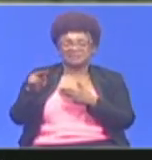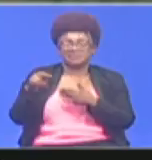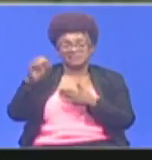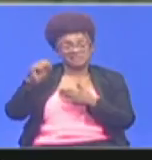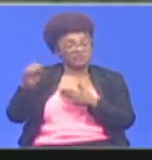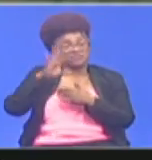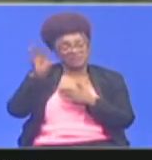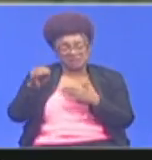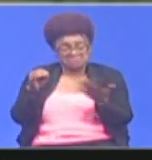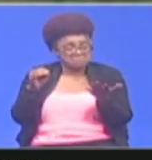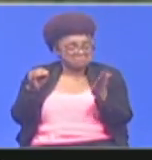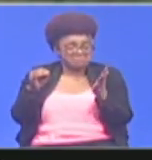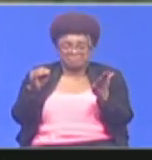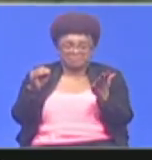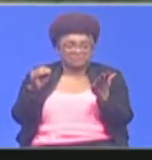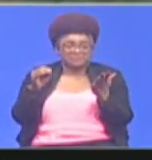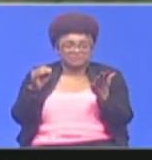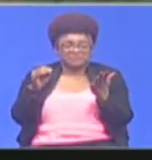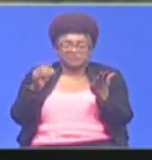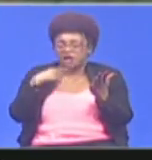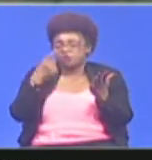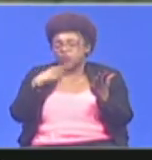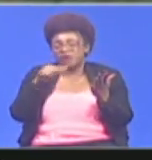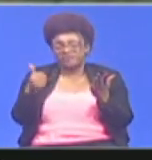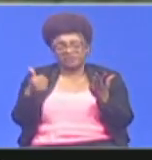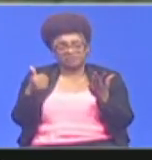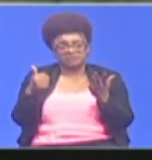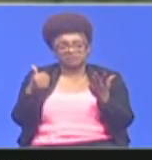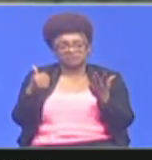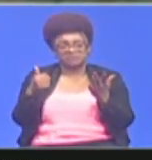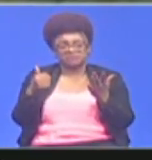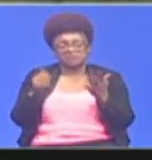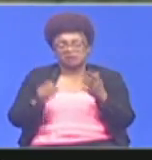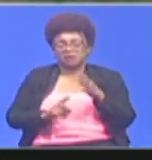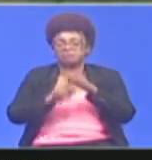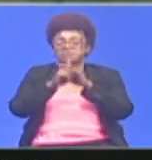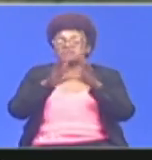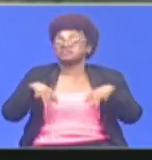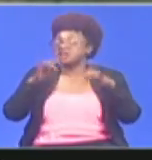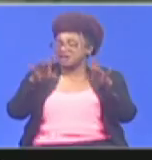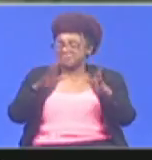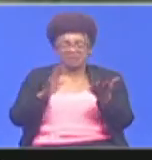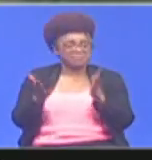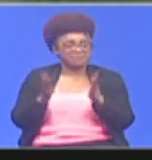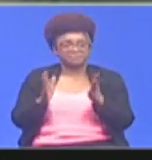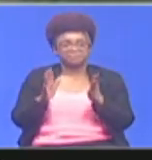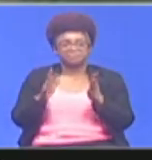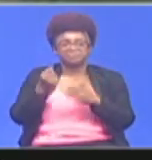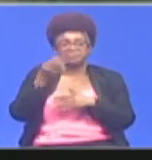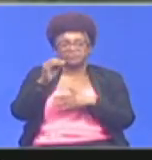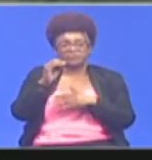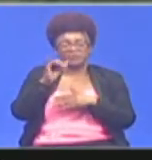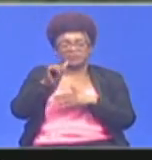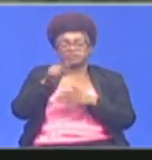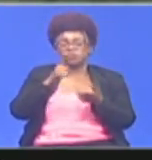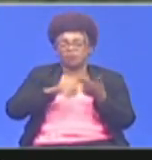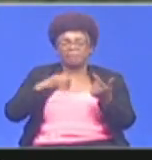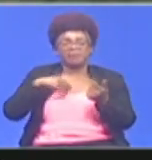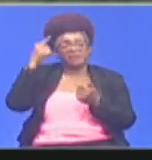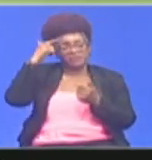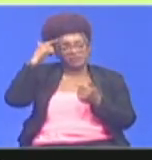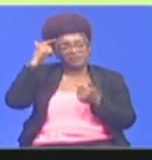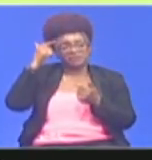Africa, and whoever comes out of Australia and England. So that is what I believe, and